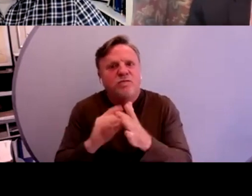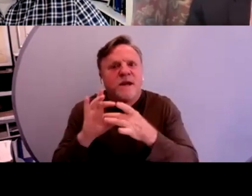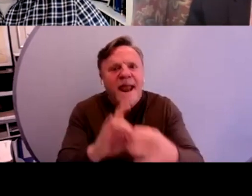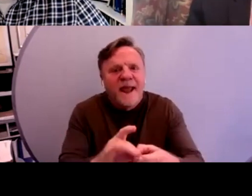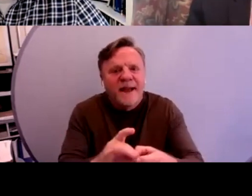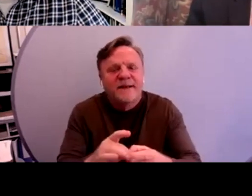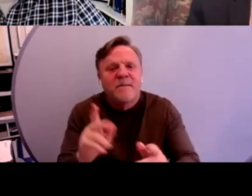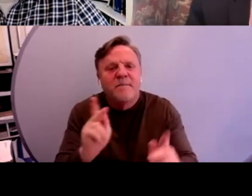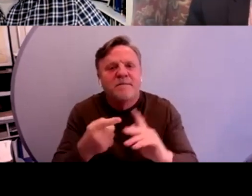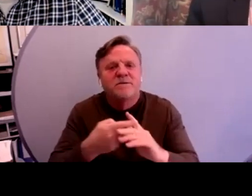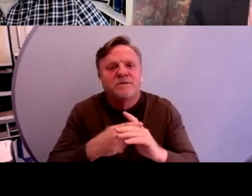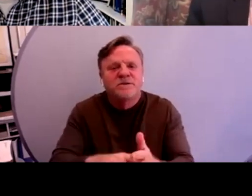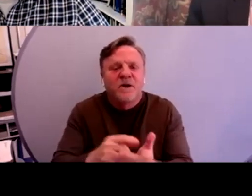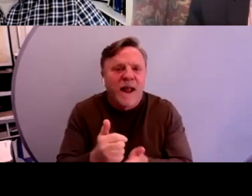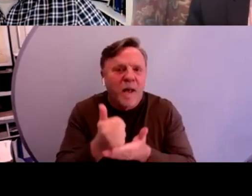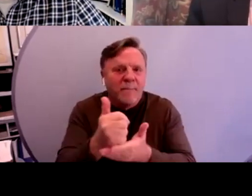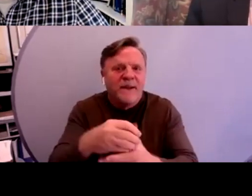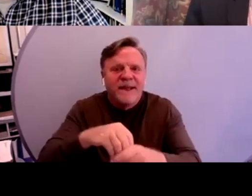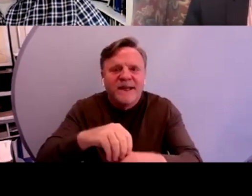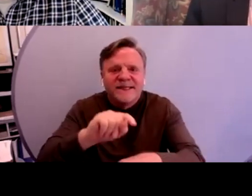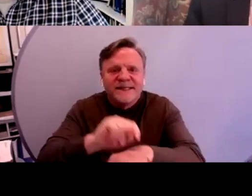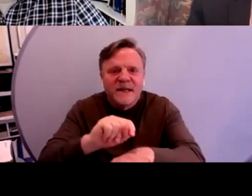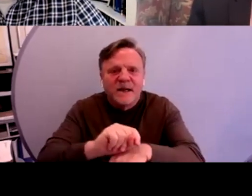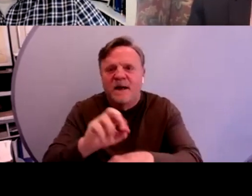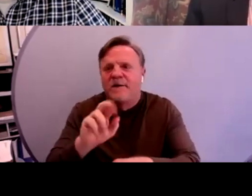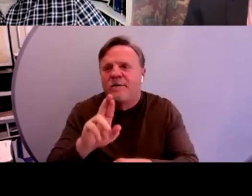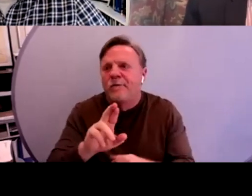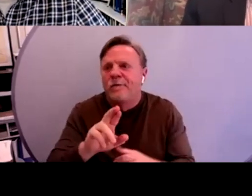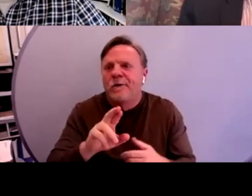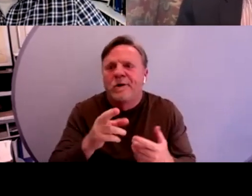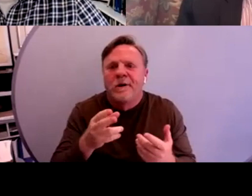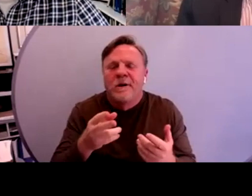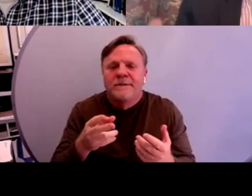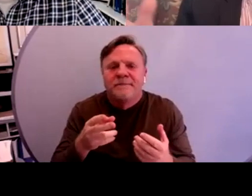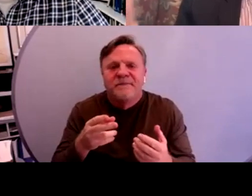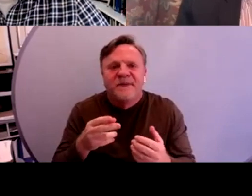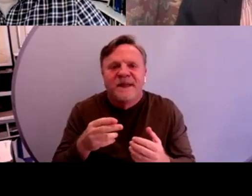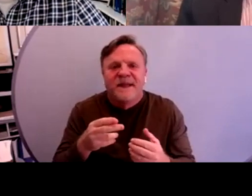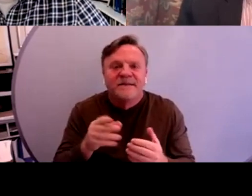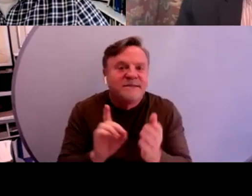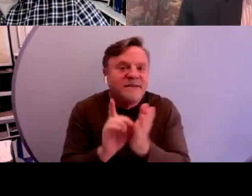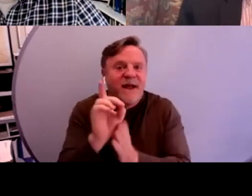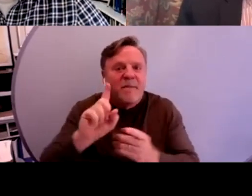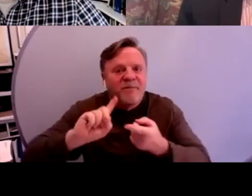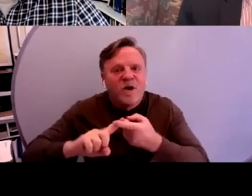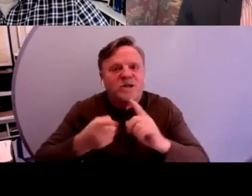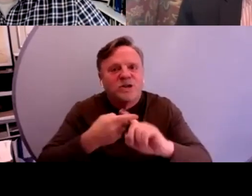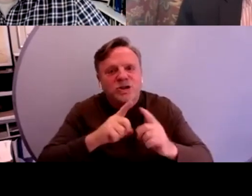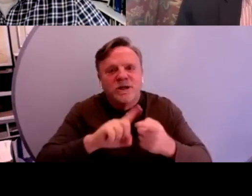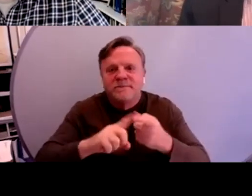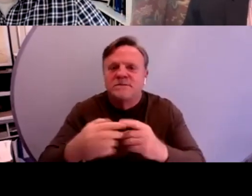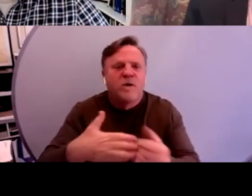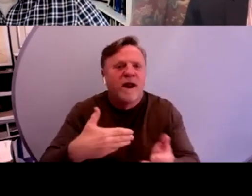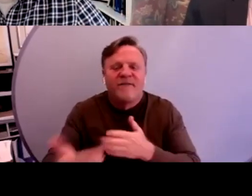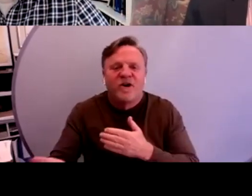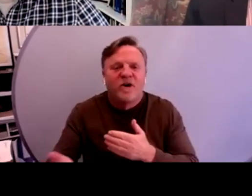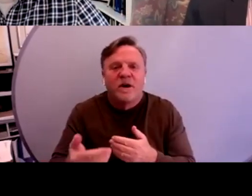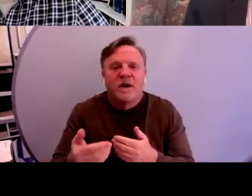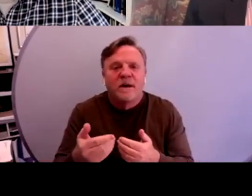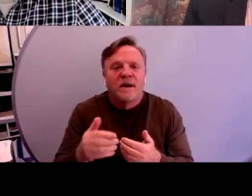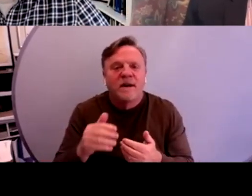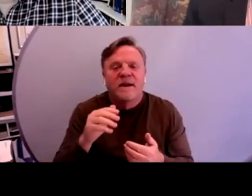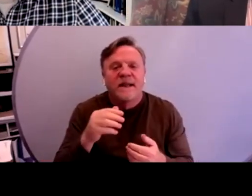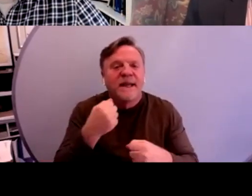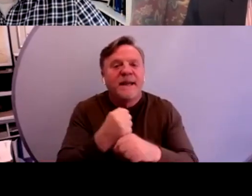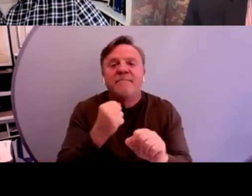out in a synagogue or could develop friendships or whatever. It makes